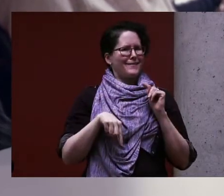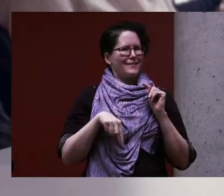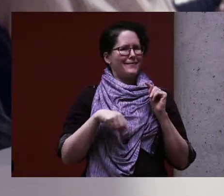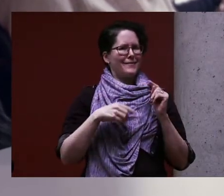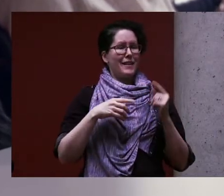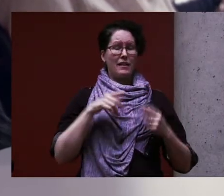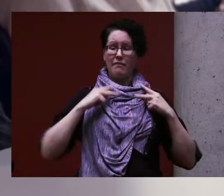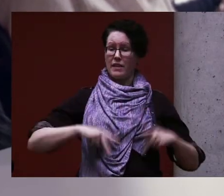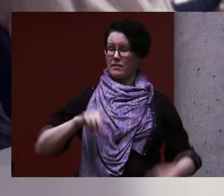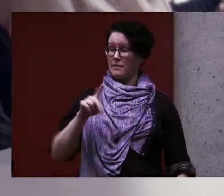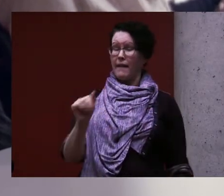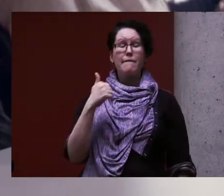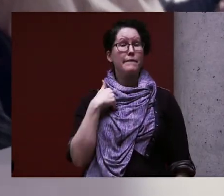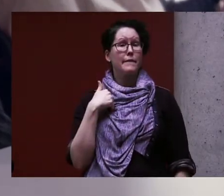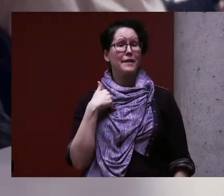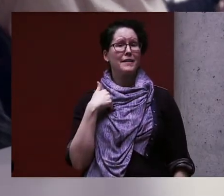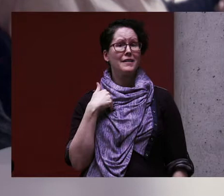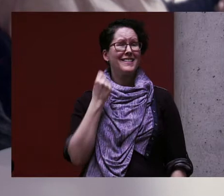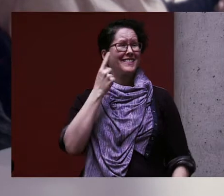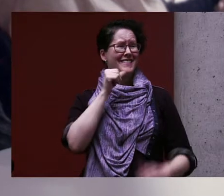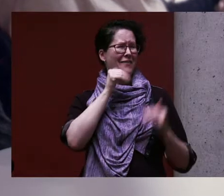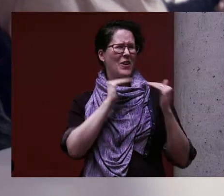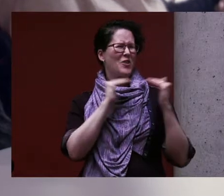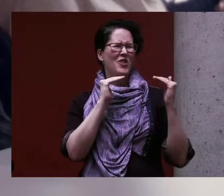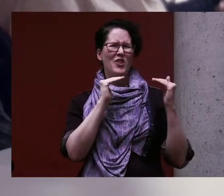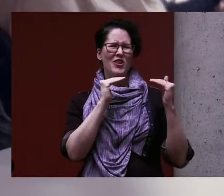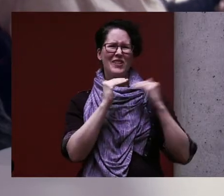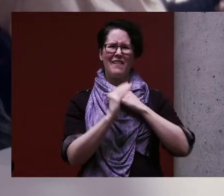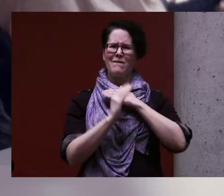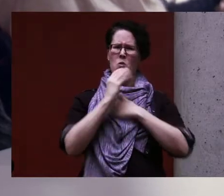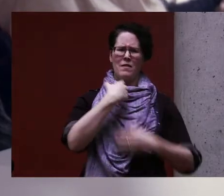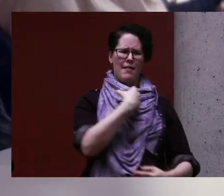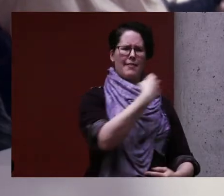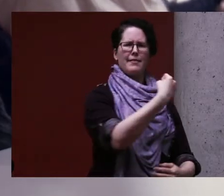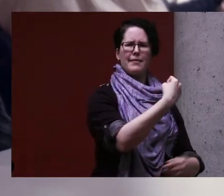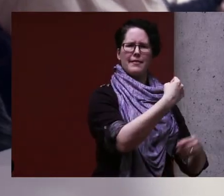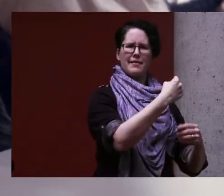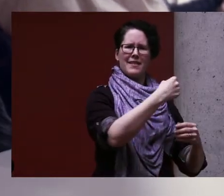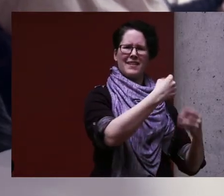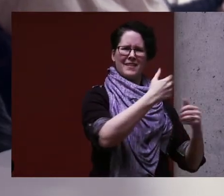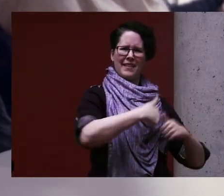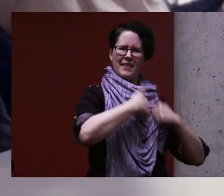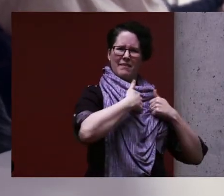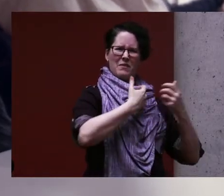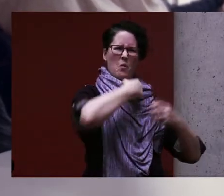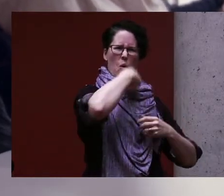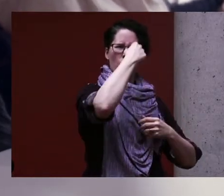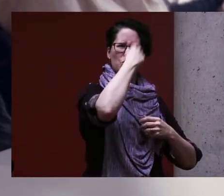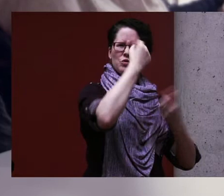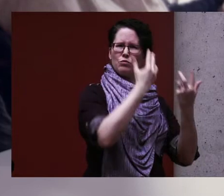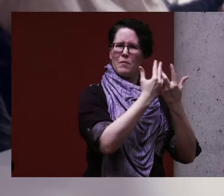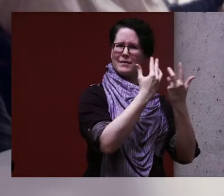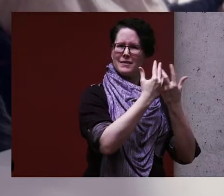physically disabled, that we are forced to live with people twice our age,